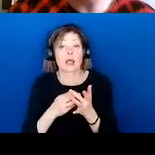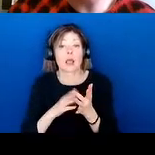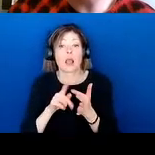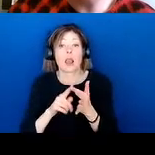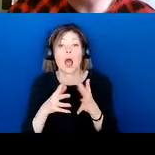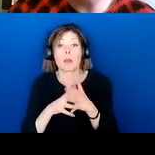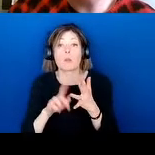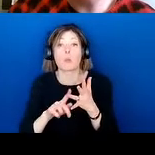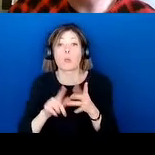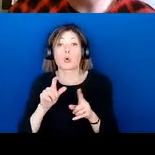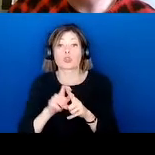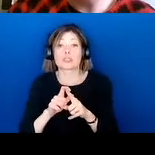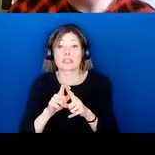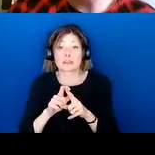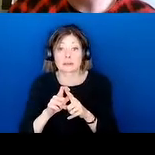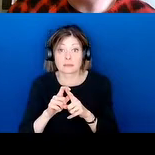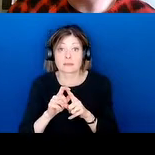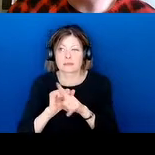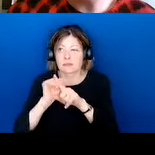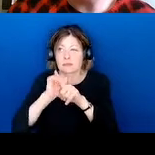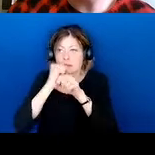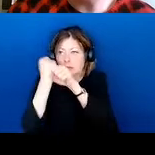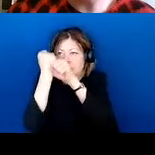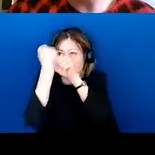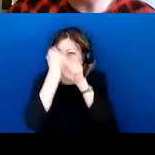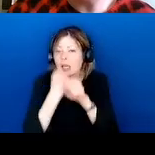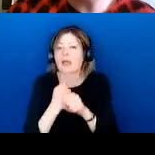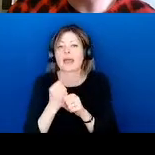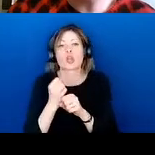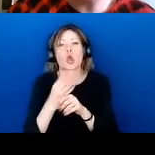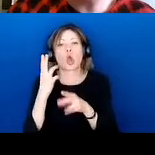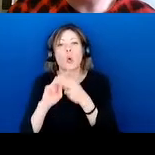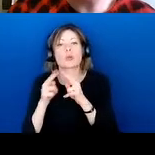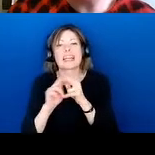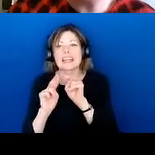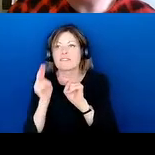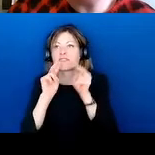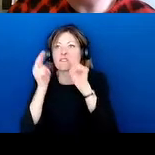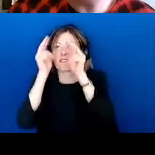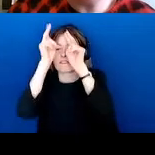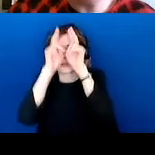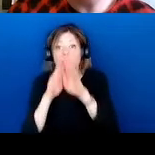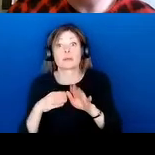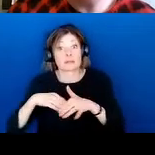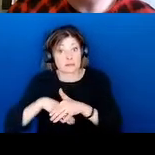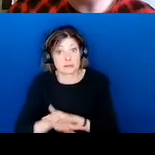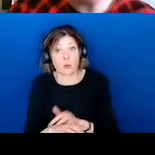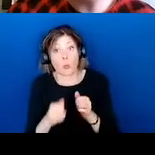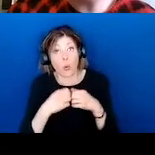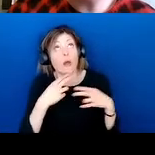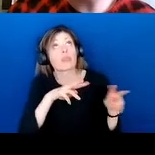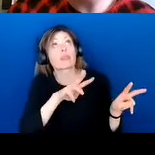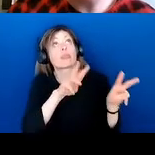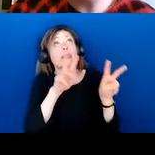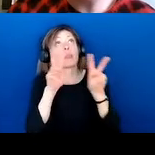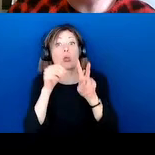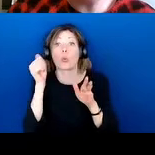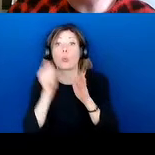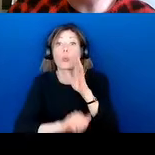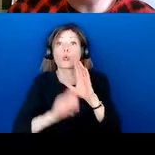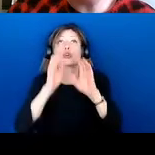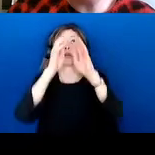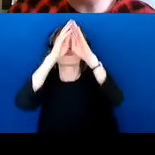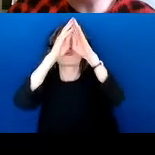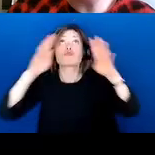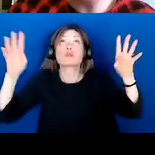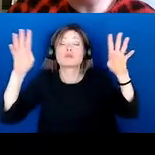leaf. It is well worth a look inside at the construction of the timber roof, so intricate that a